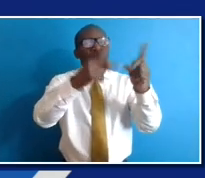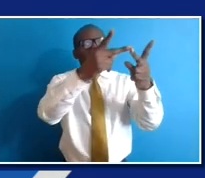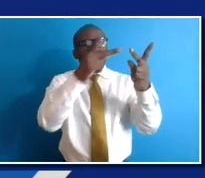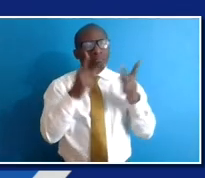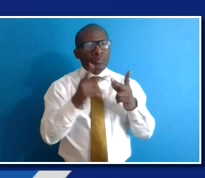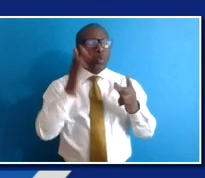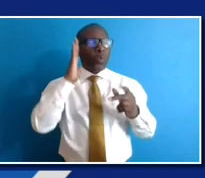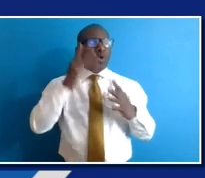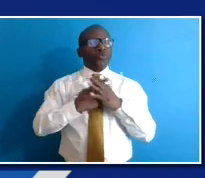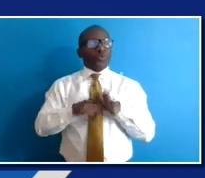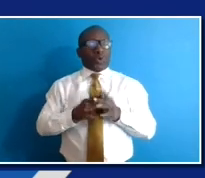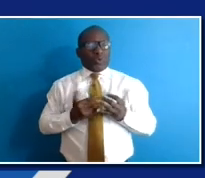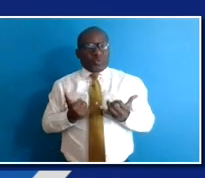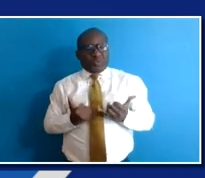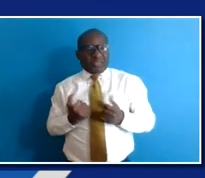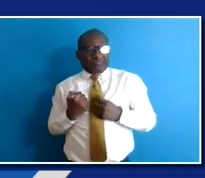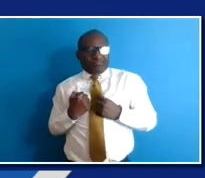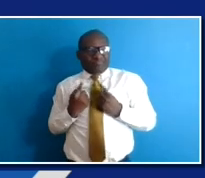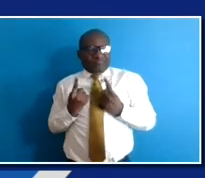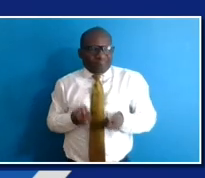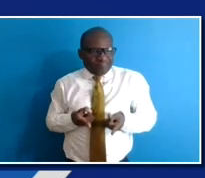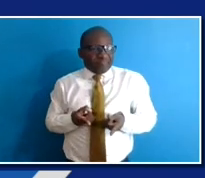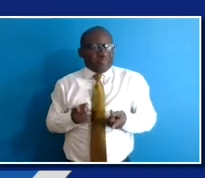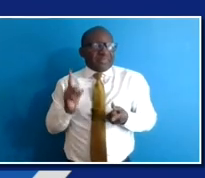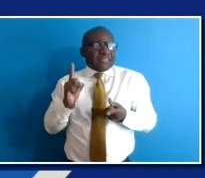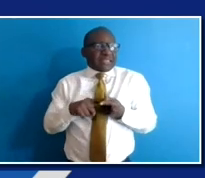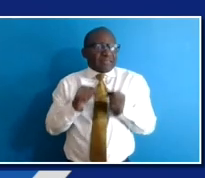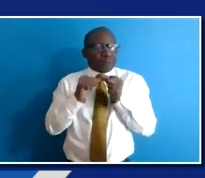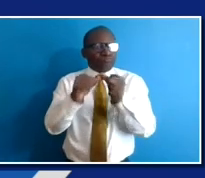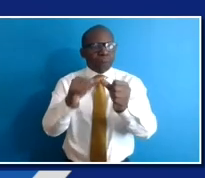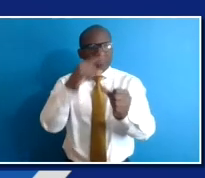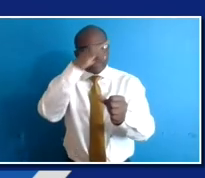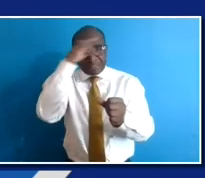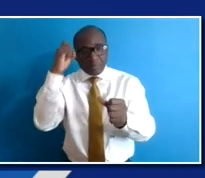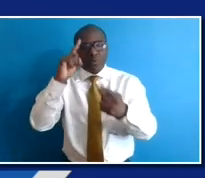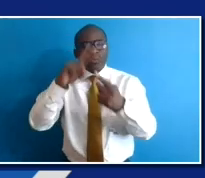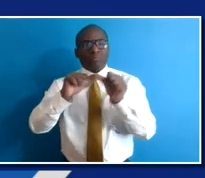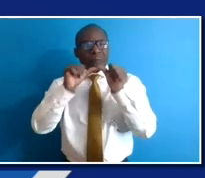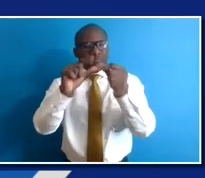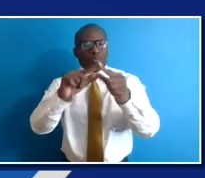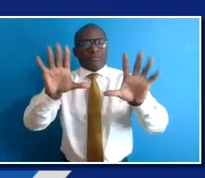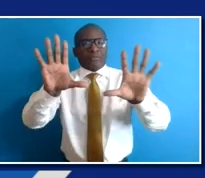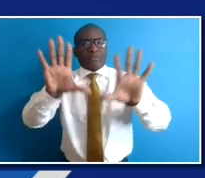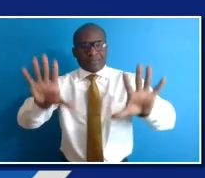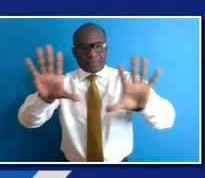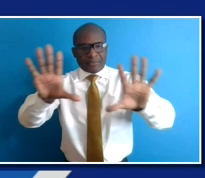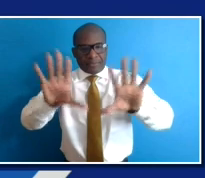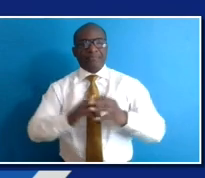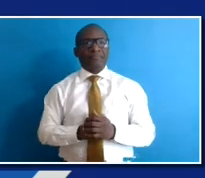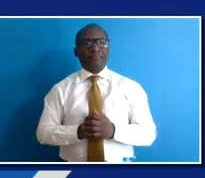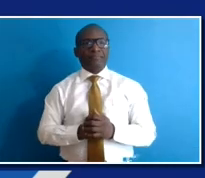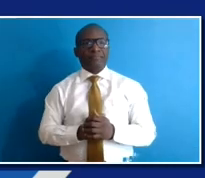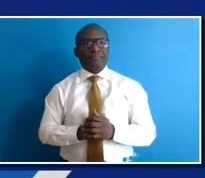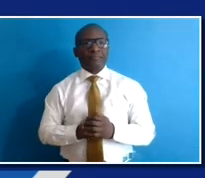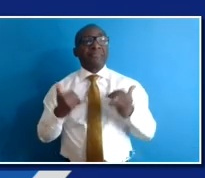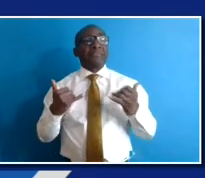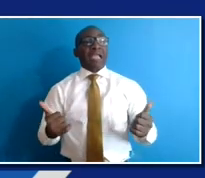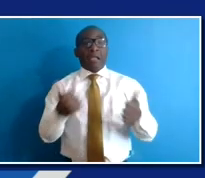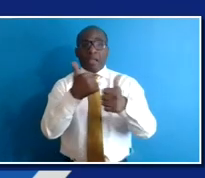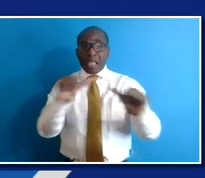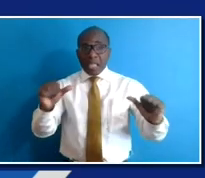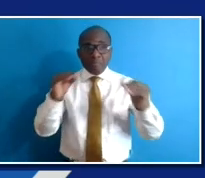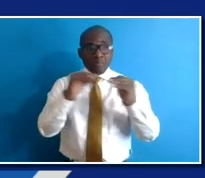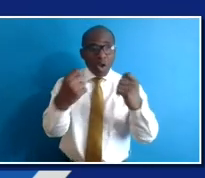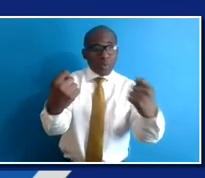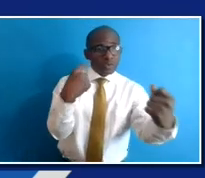details. So with that, I'll go to any questions that Catherine Chaffee has for me, our Director of Communications. The Journal News is asking, there have